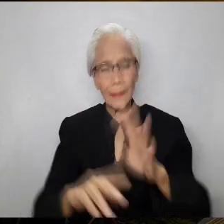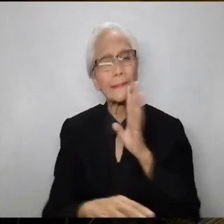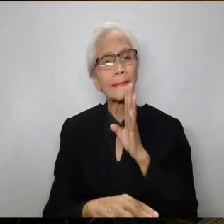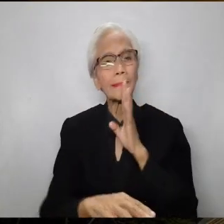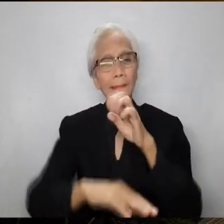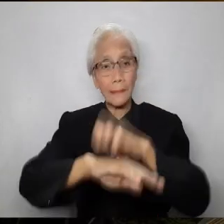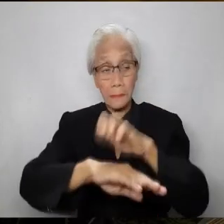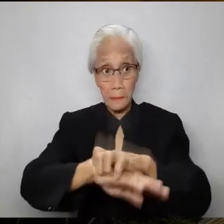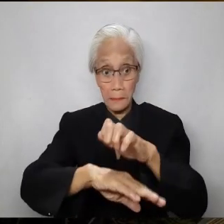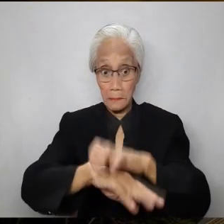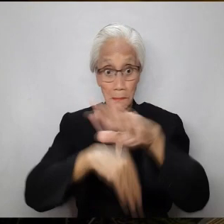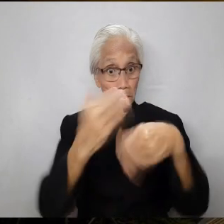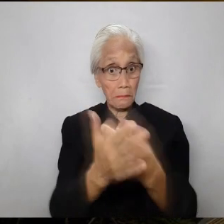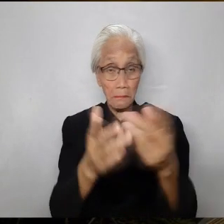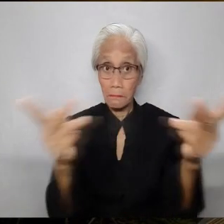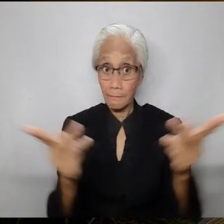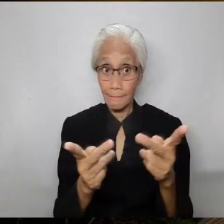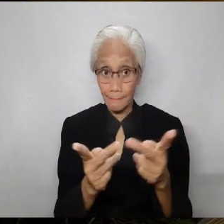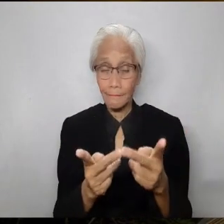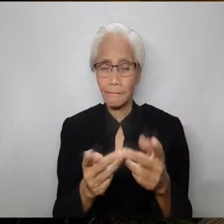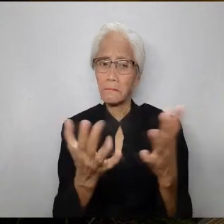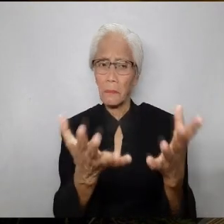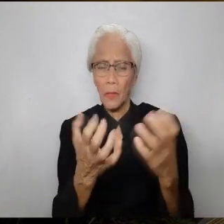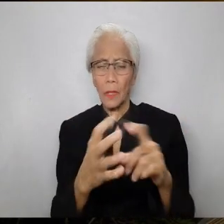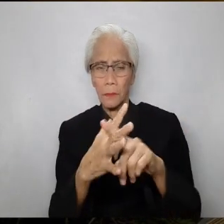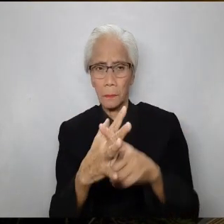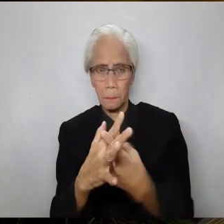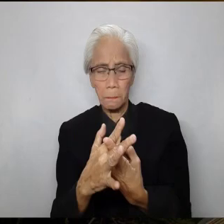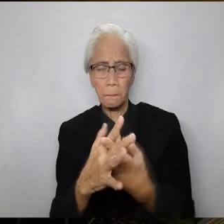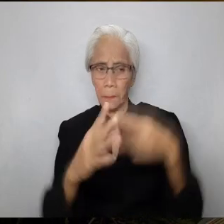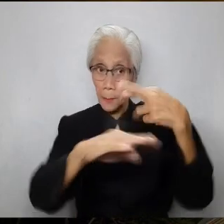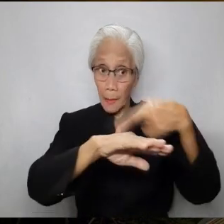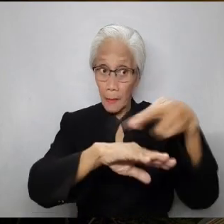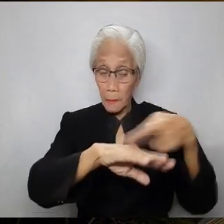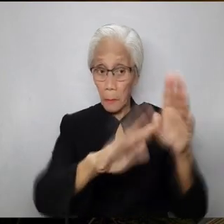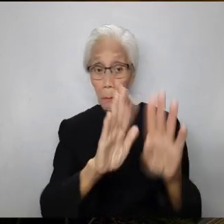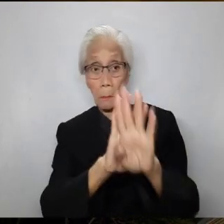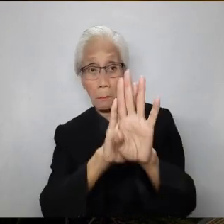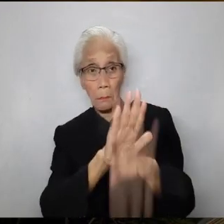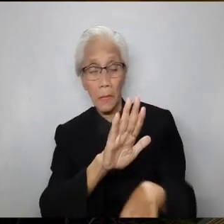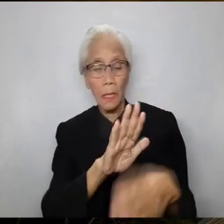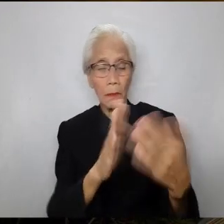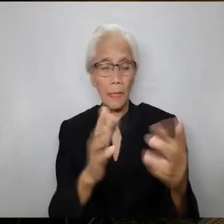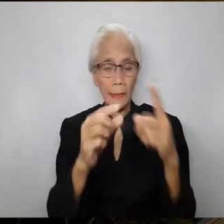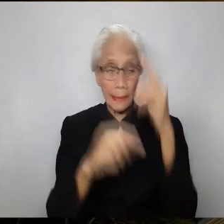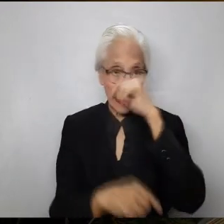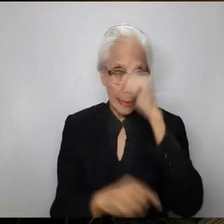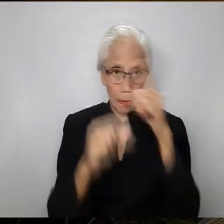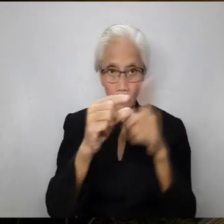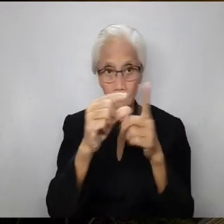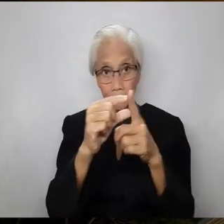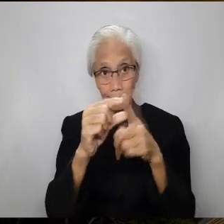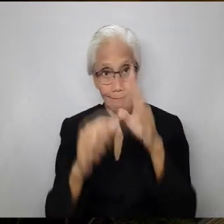English-speaking viewers everywhere. Having said that, ironically, I would like to start off by referring you back to